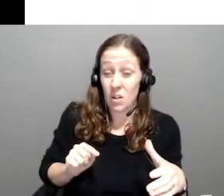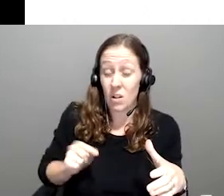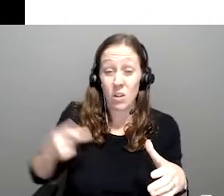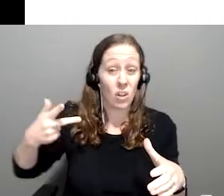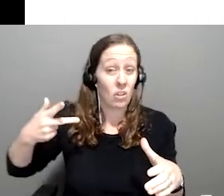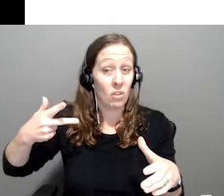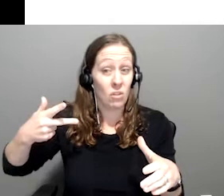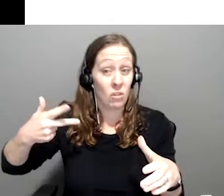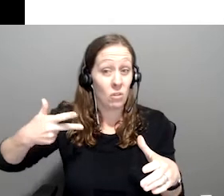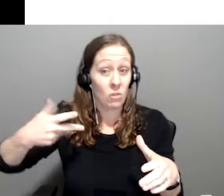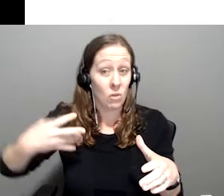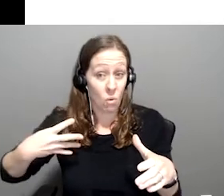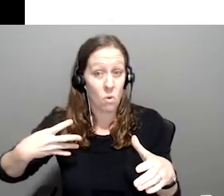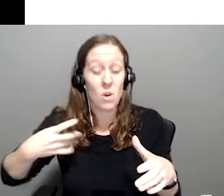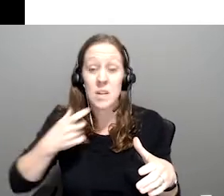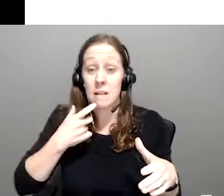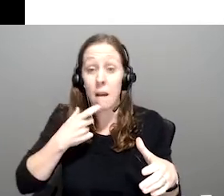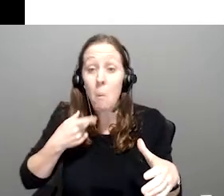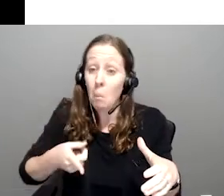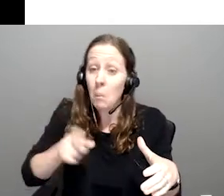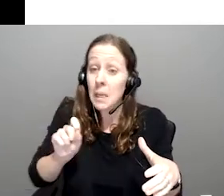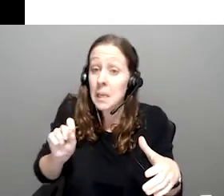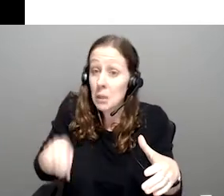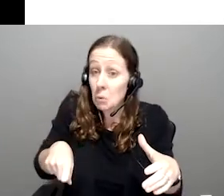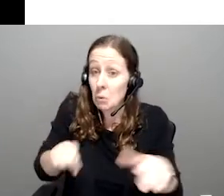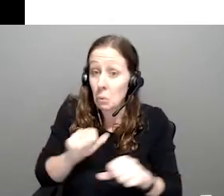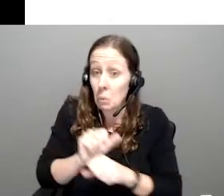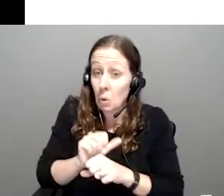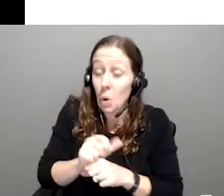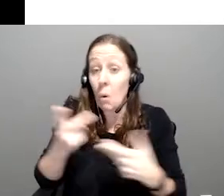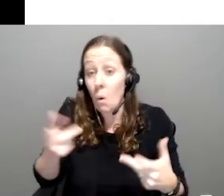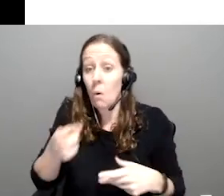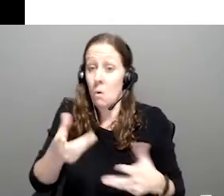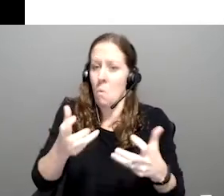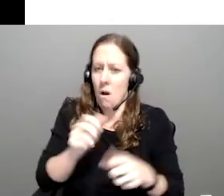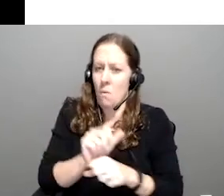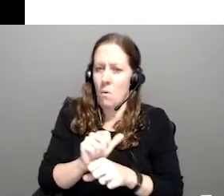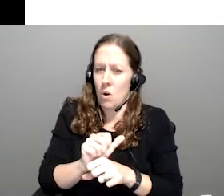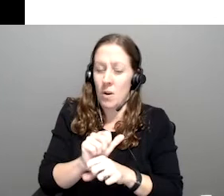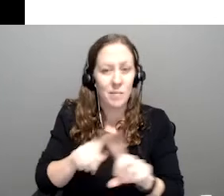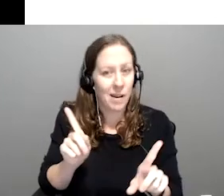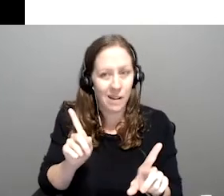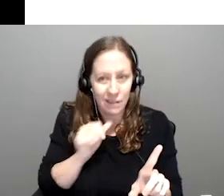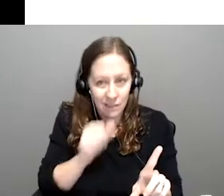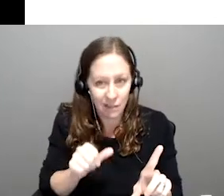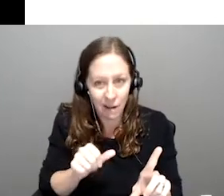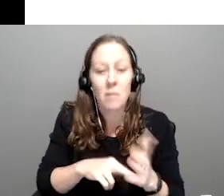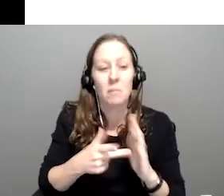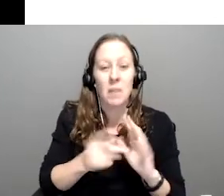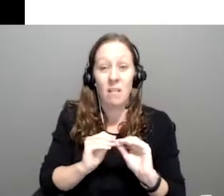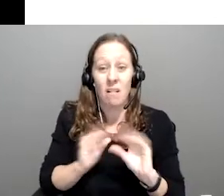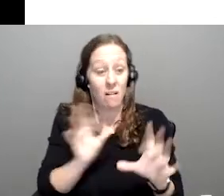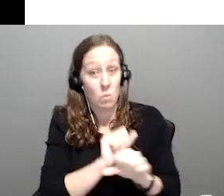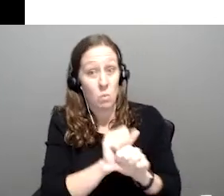of those report either being able to work or really wanting to work. So clearly there's a pretty big proportion of those who are excluded from the labor market